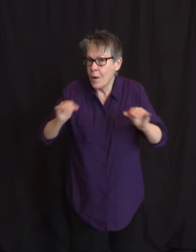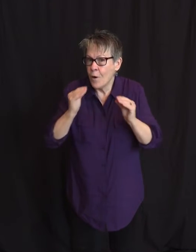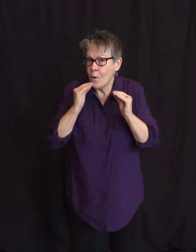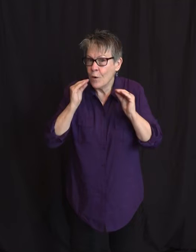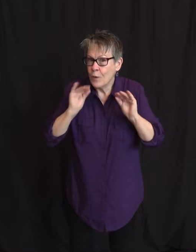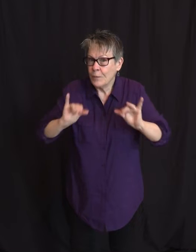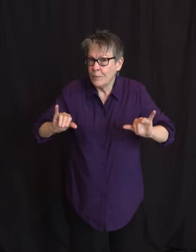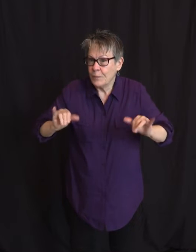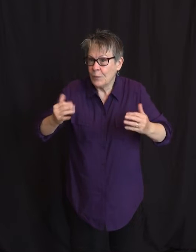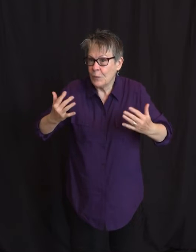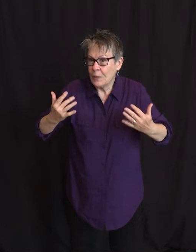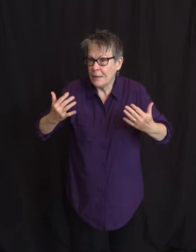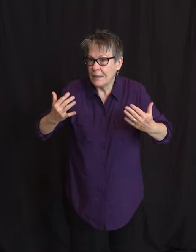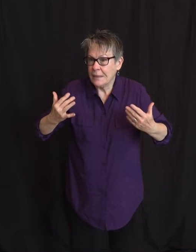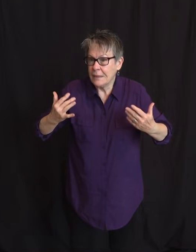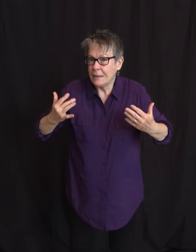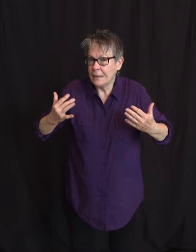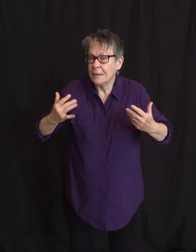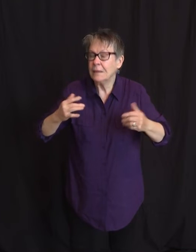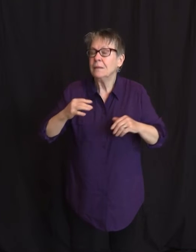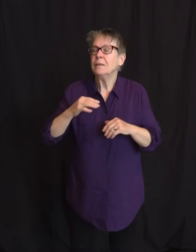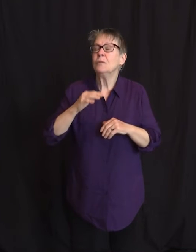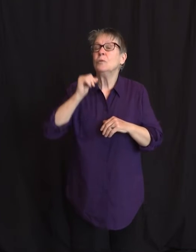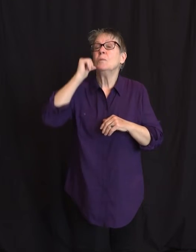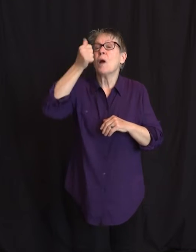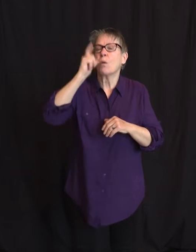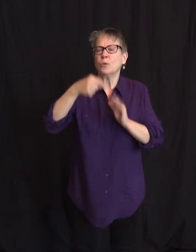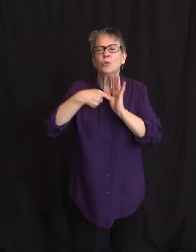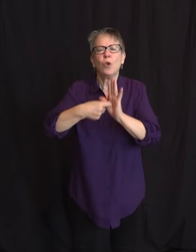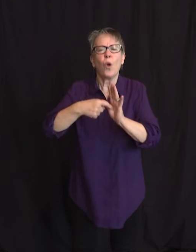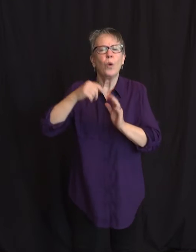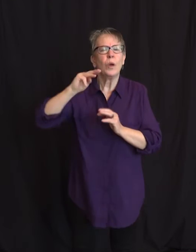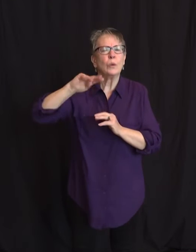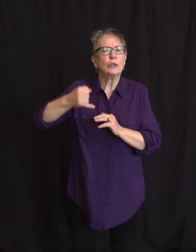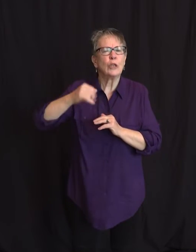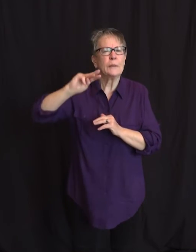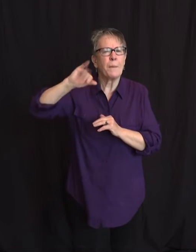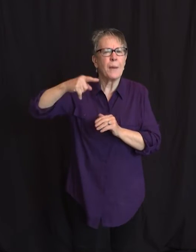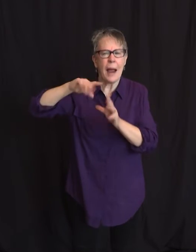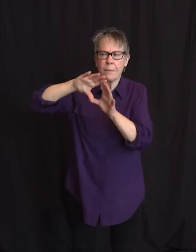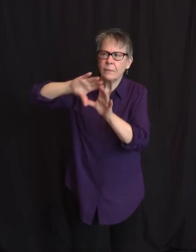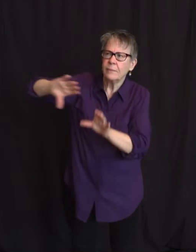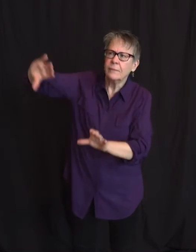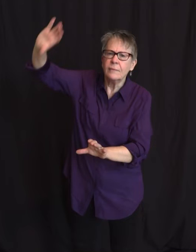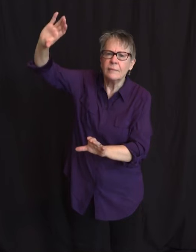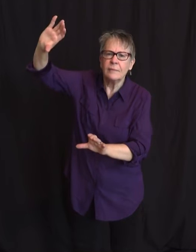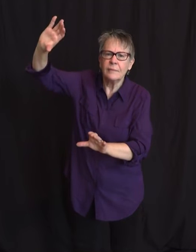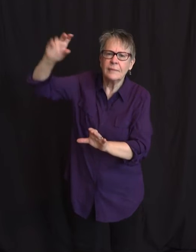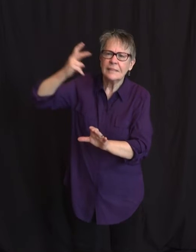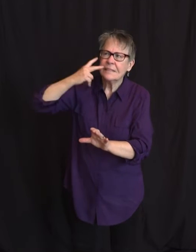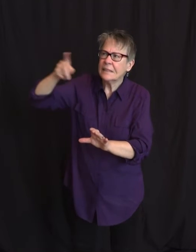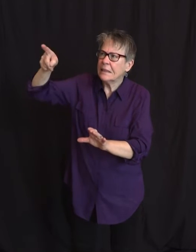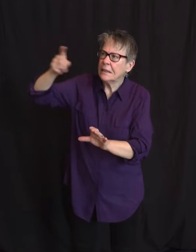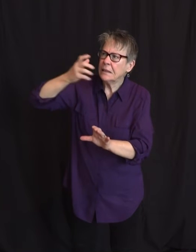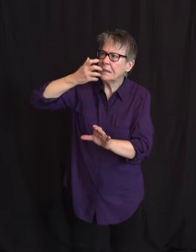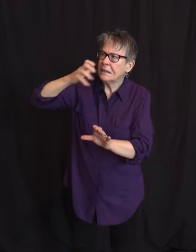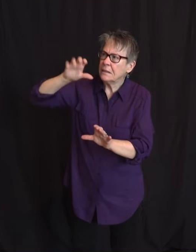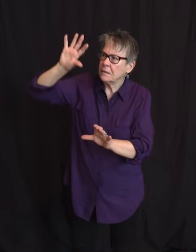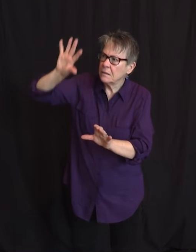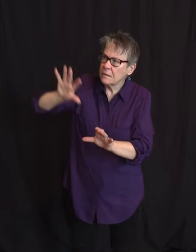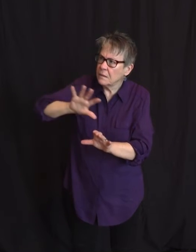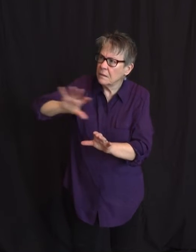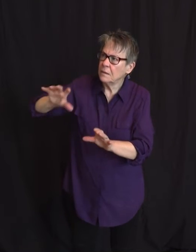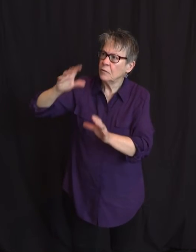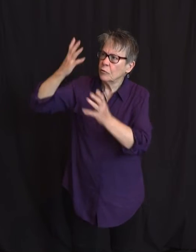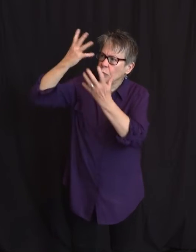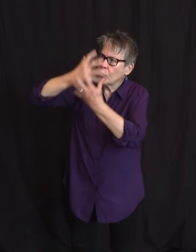tomorrow. That map has shown largely really good progress, but it slipped the past couple of days.